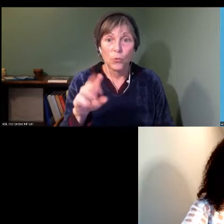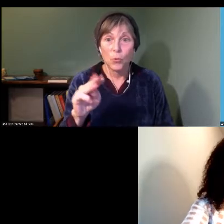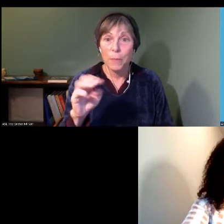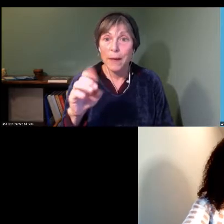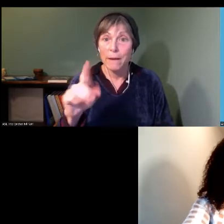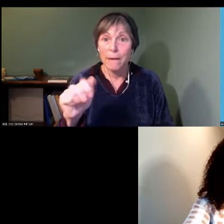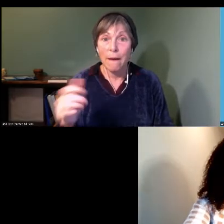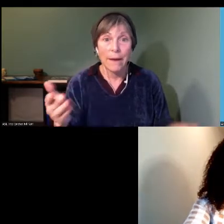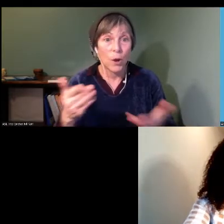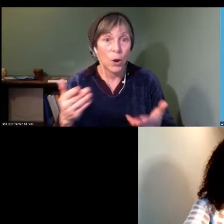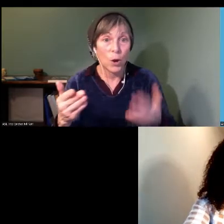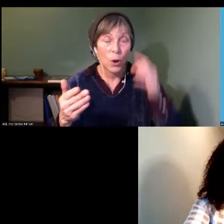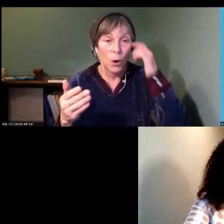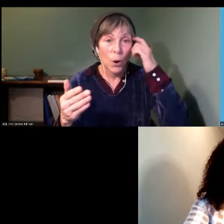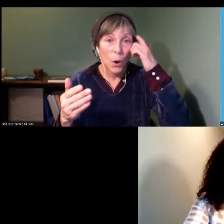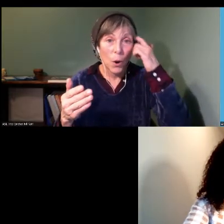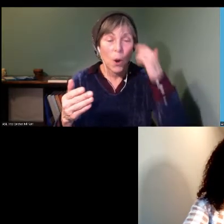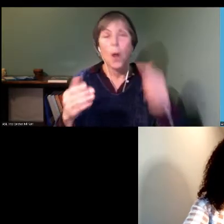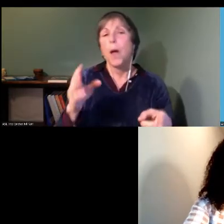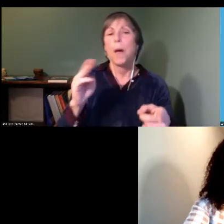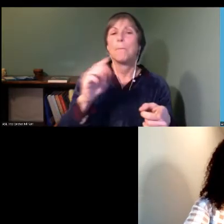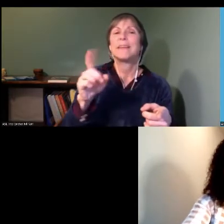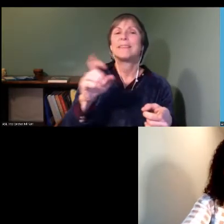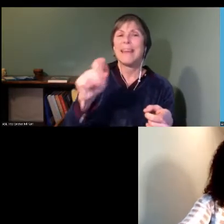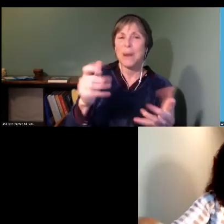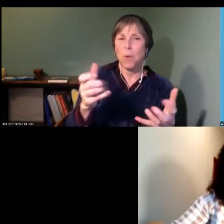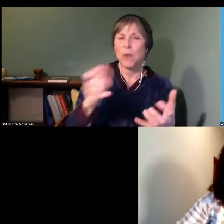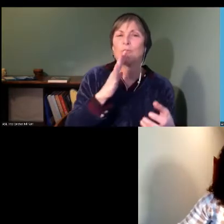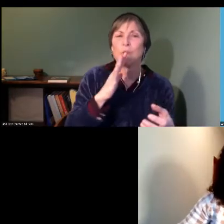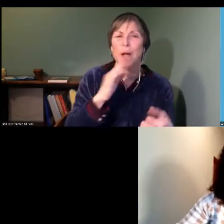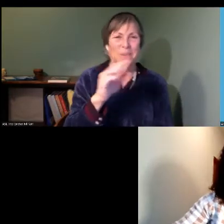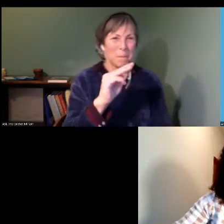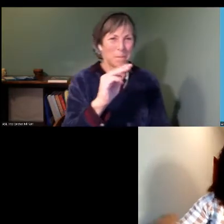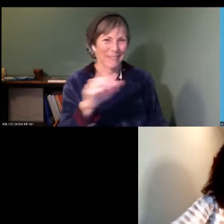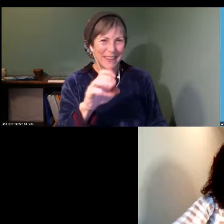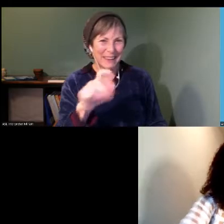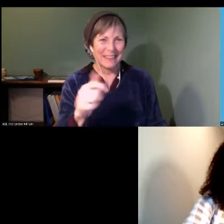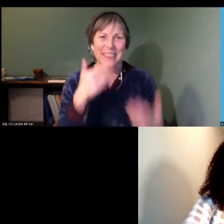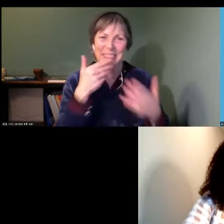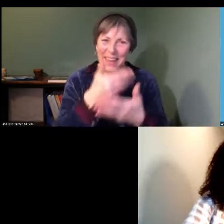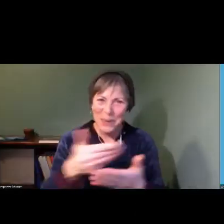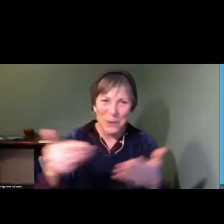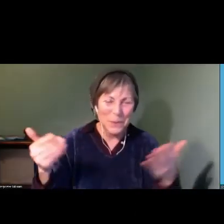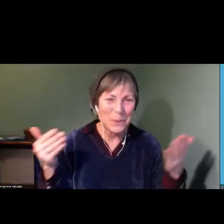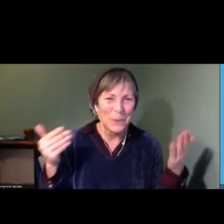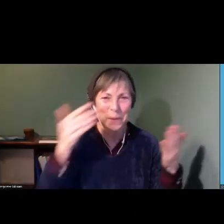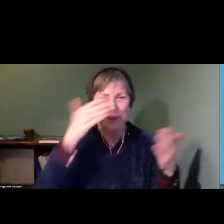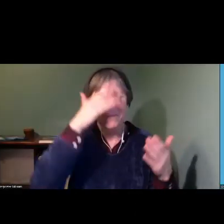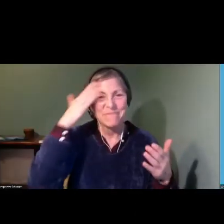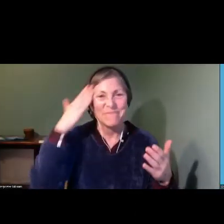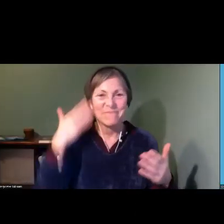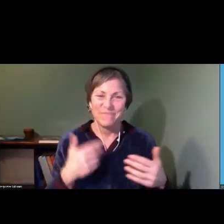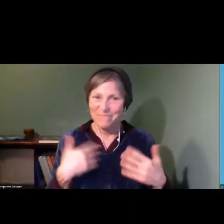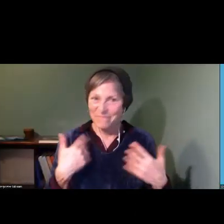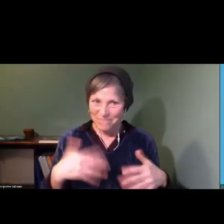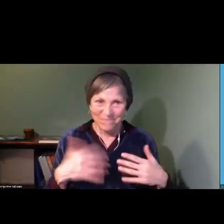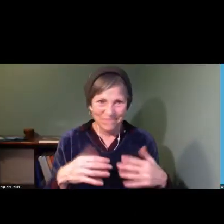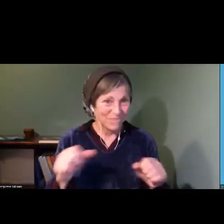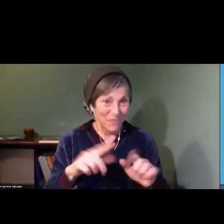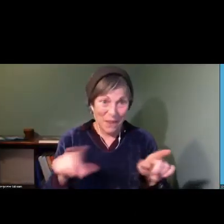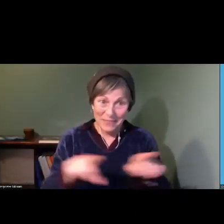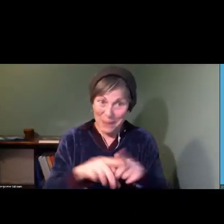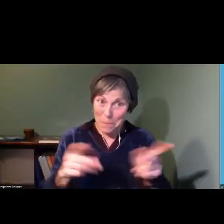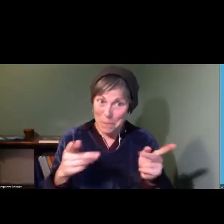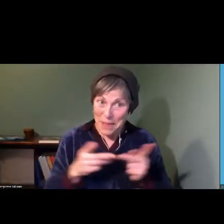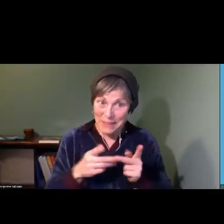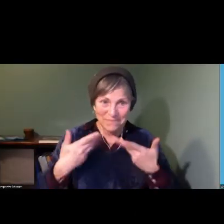Thank you. Thank you everyone. Thank you. We are in uh same place. My name is